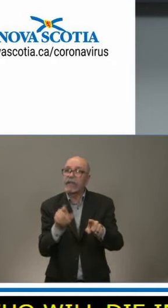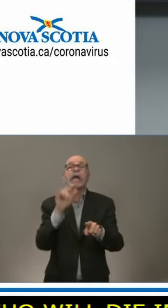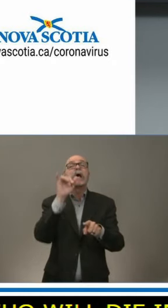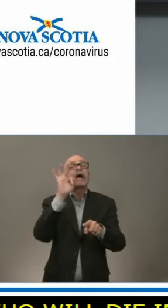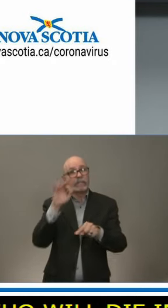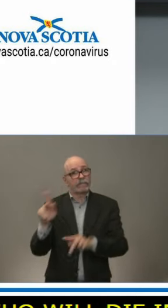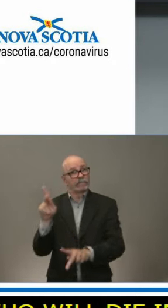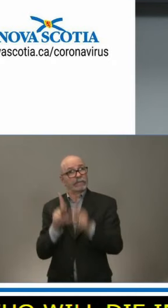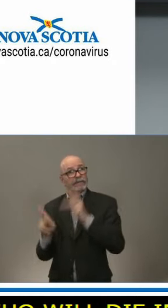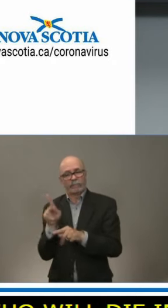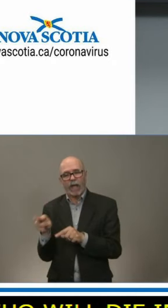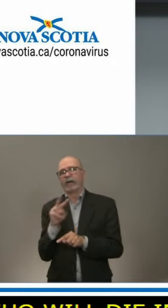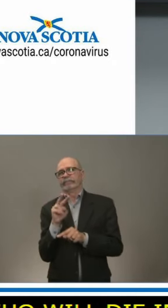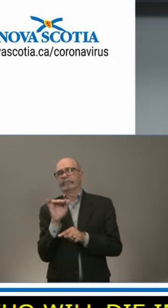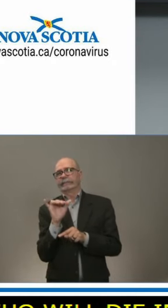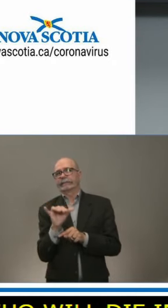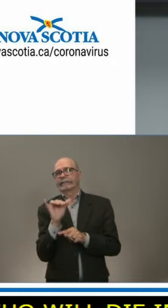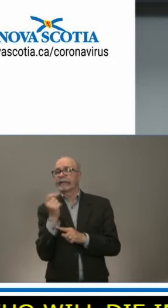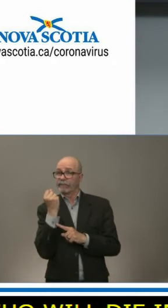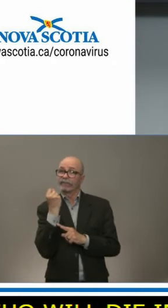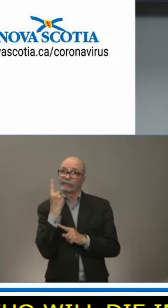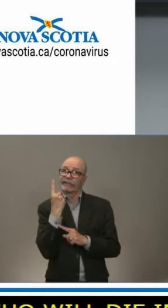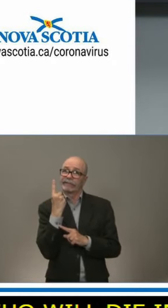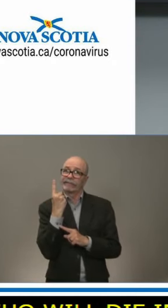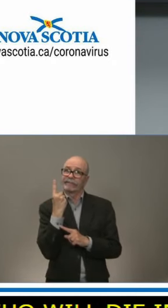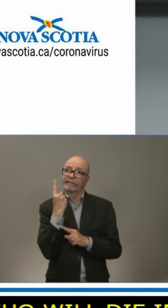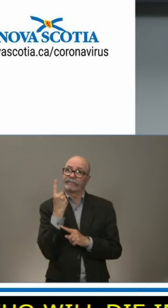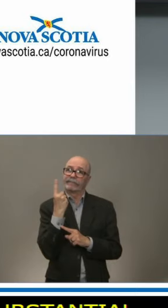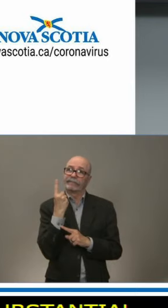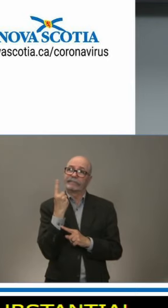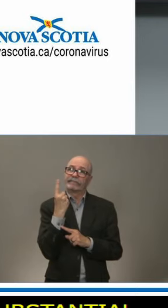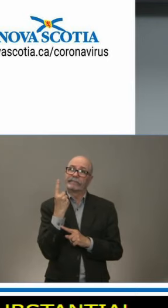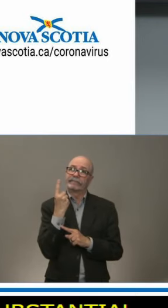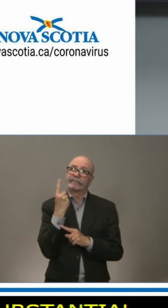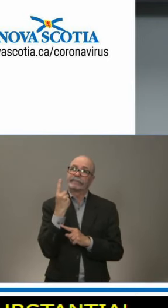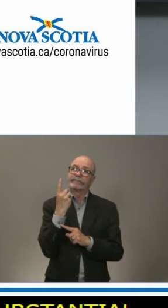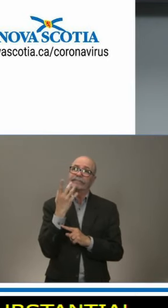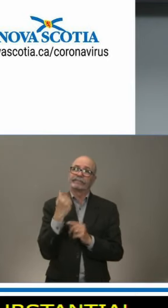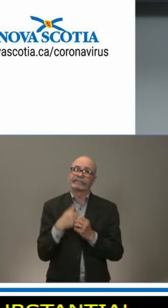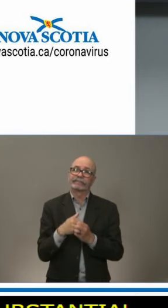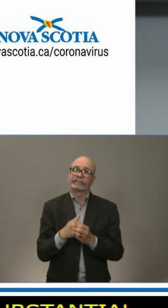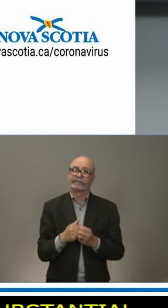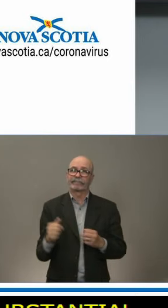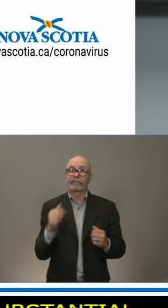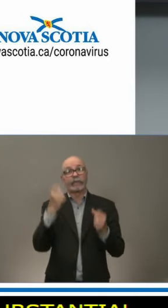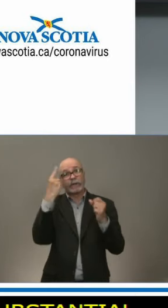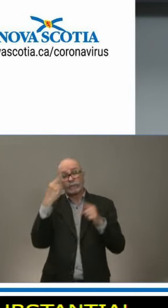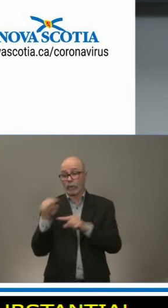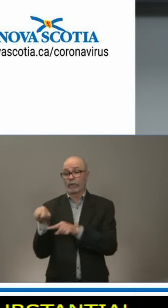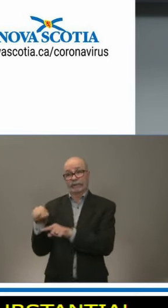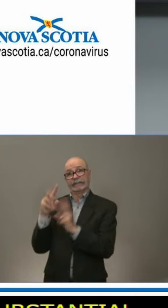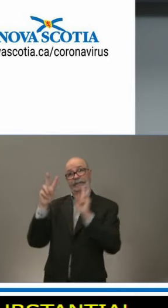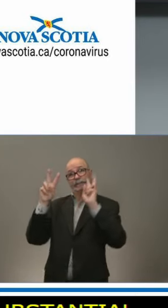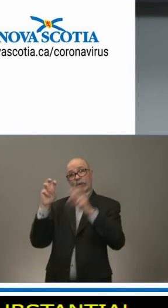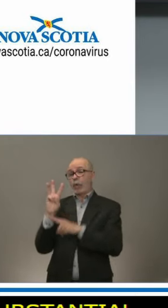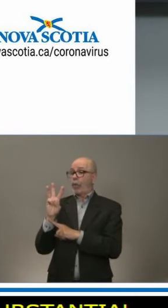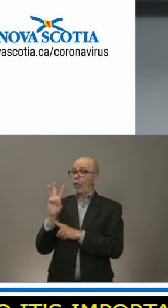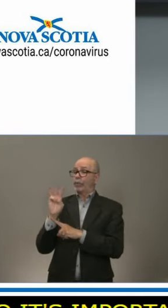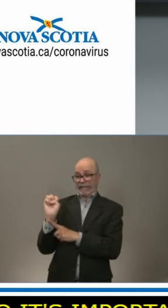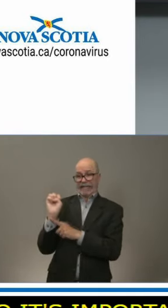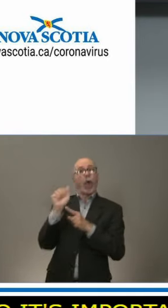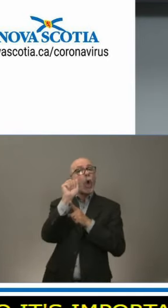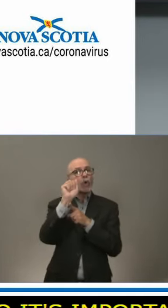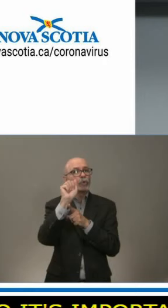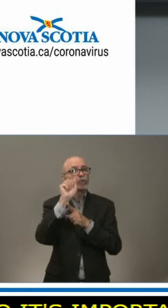that we are, as I said, we are all at risk to ourselves. But the other piece is that even no matter what the age group